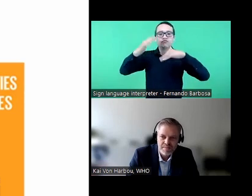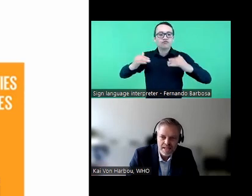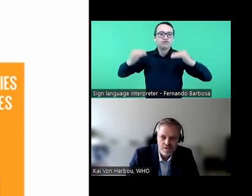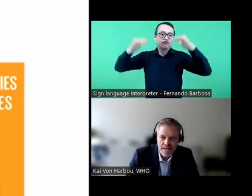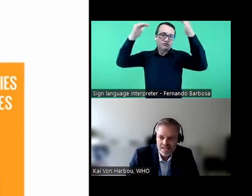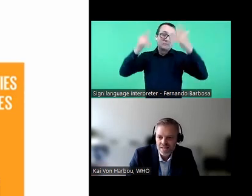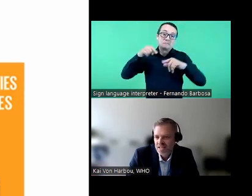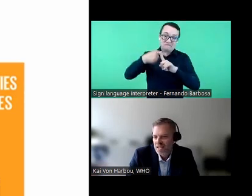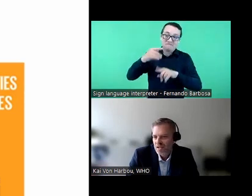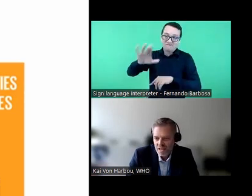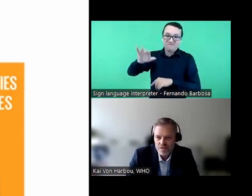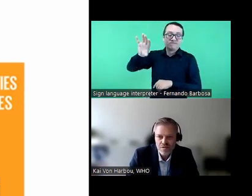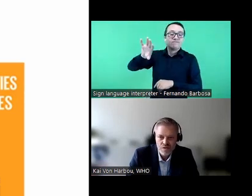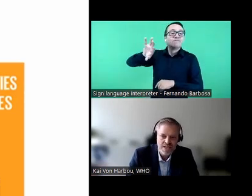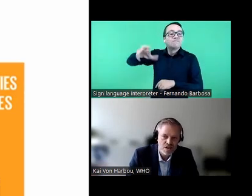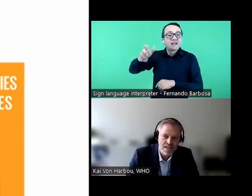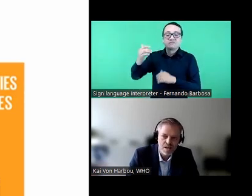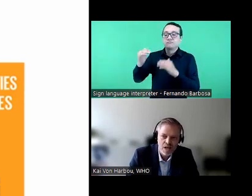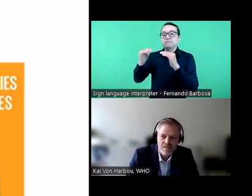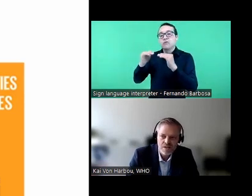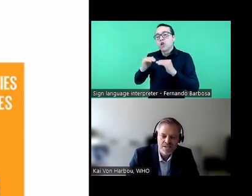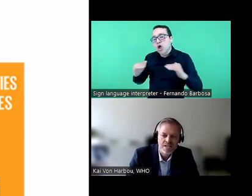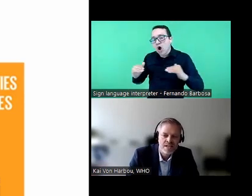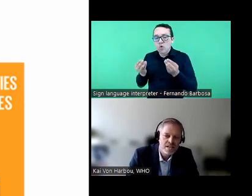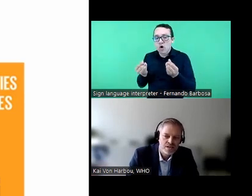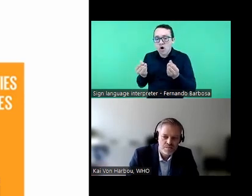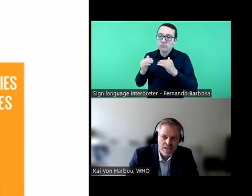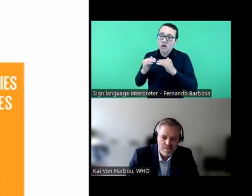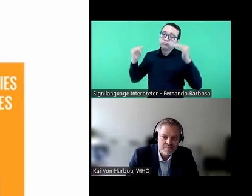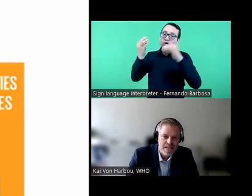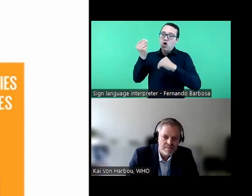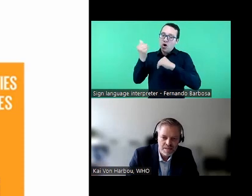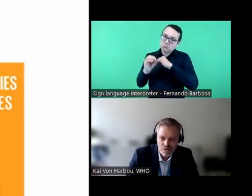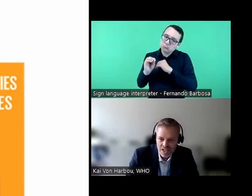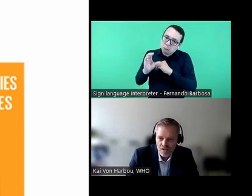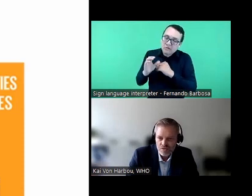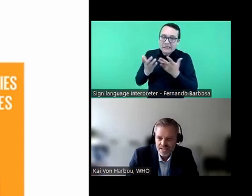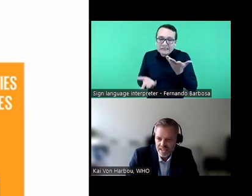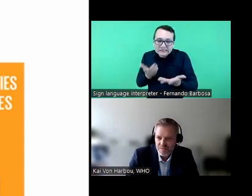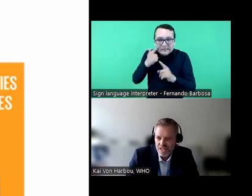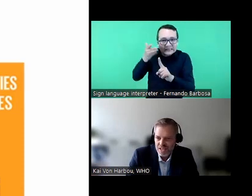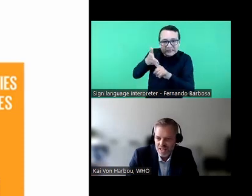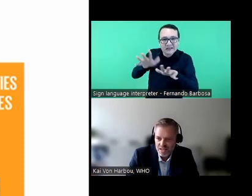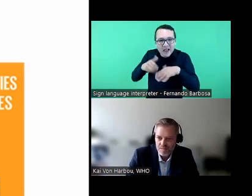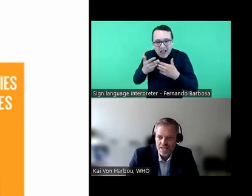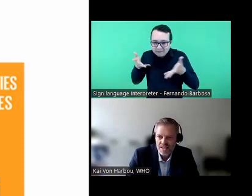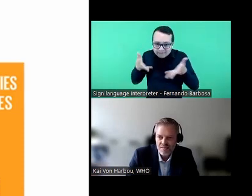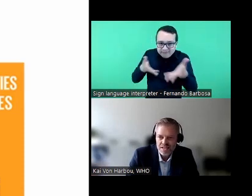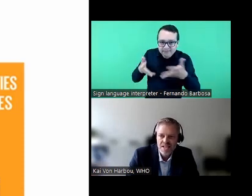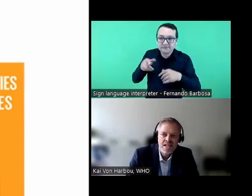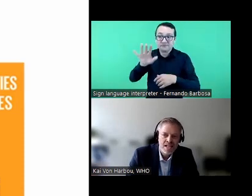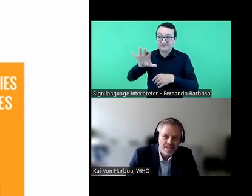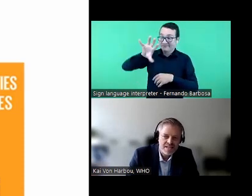of the main domains we have to focus on in our efforts to bring the risk management approach down to the subnational and